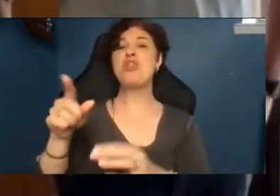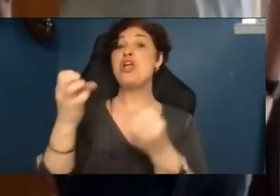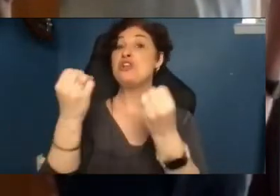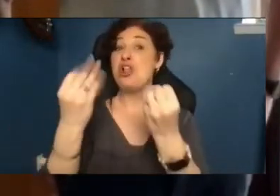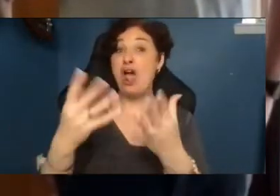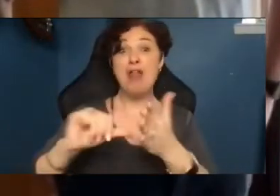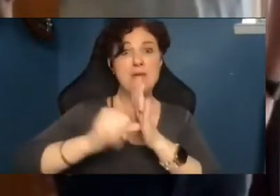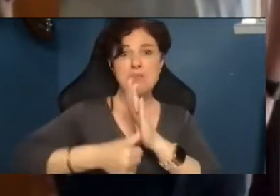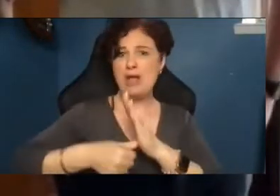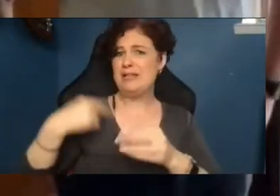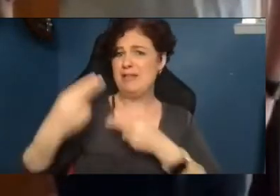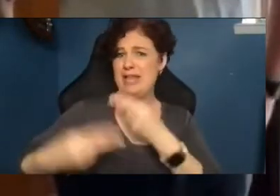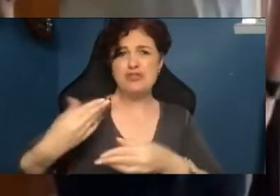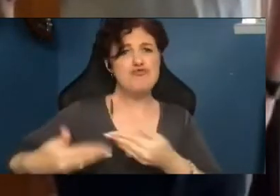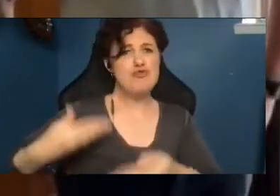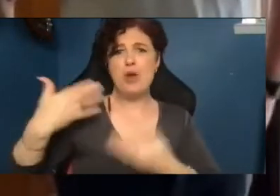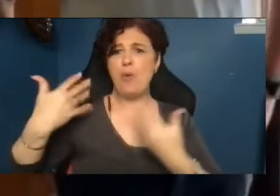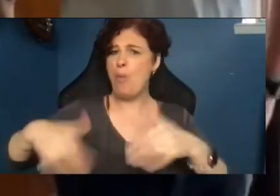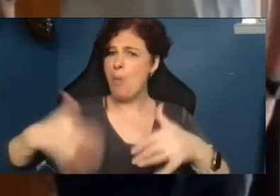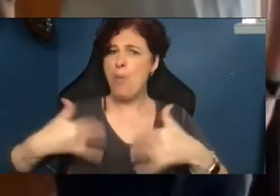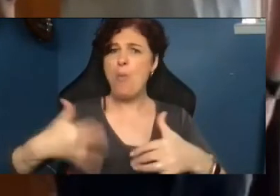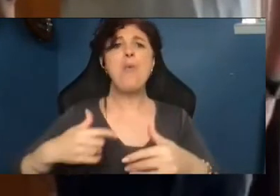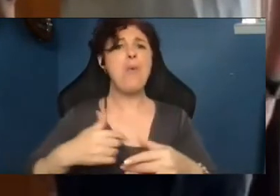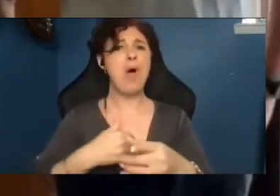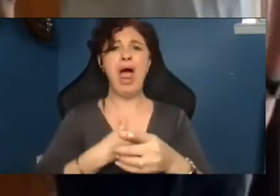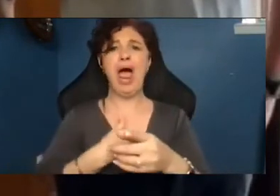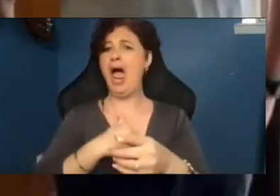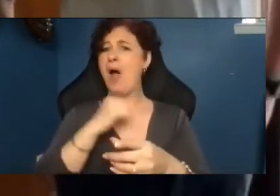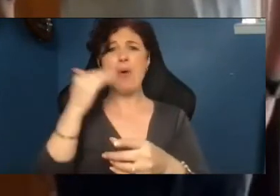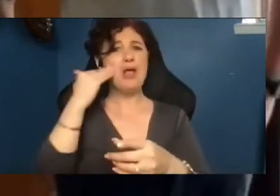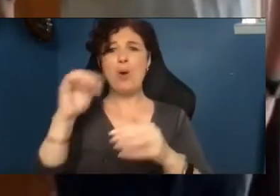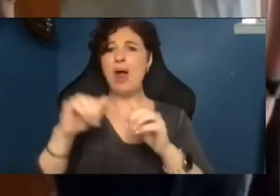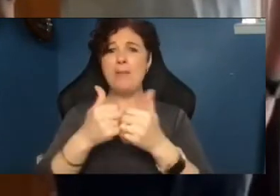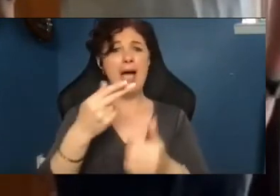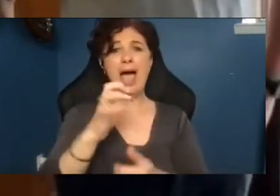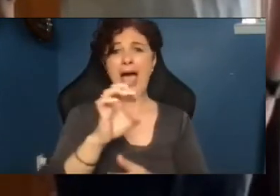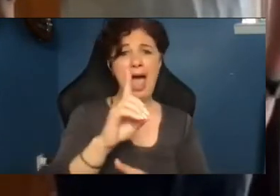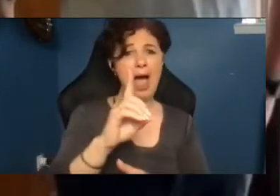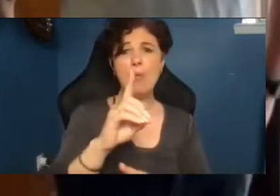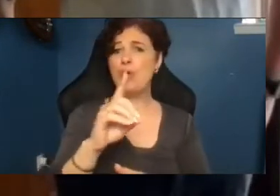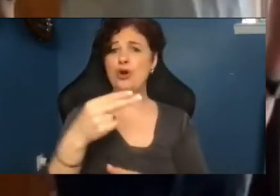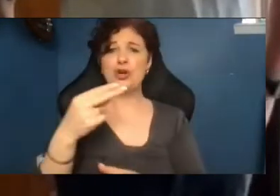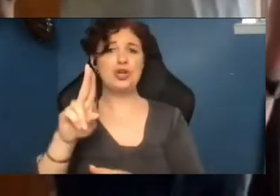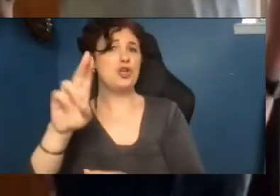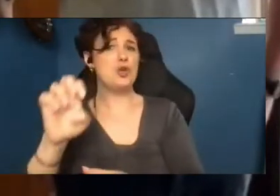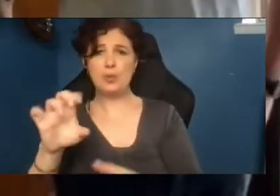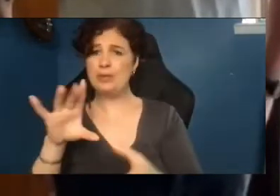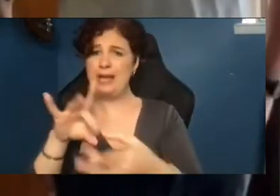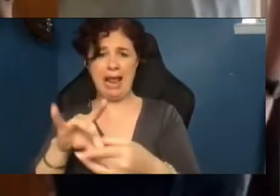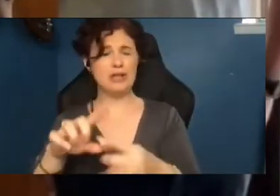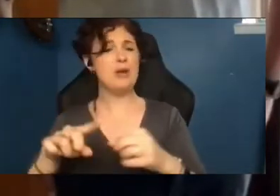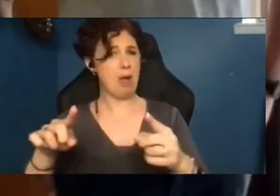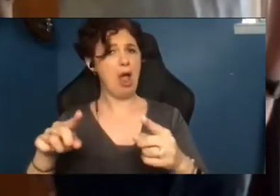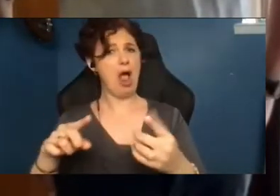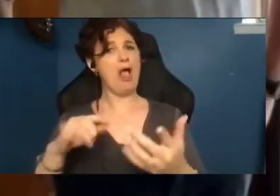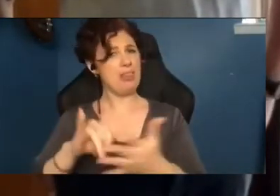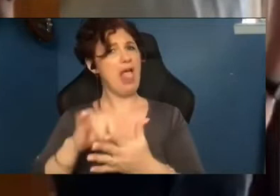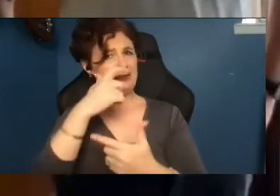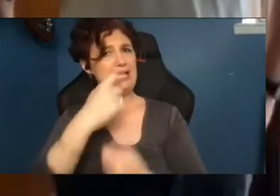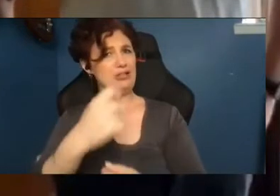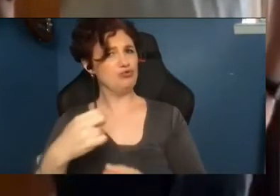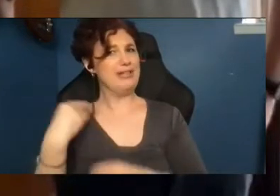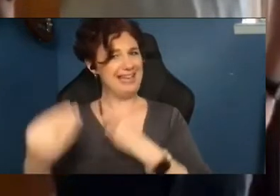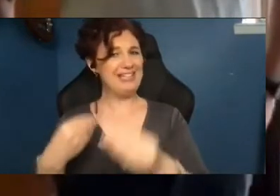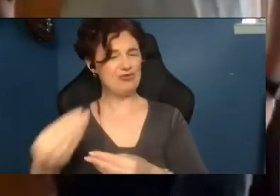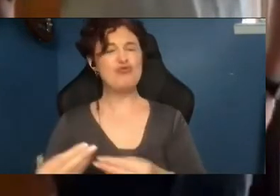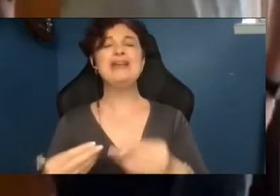of impressive history there. I wasn't aware about Howard Hughes' connection there, but that's very interesting